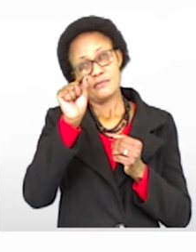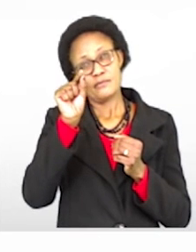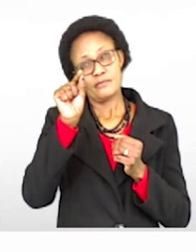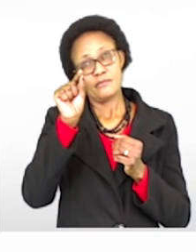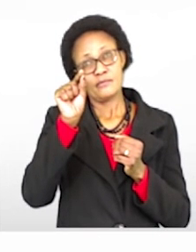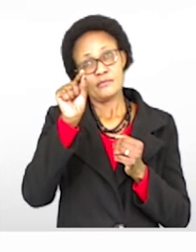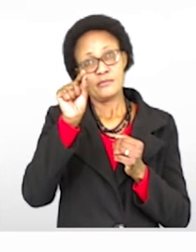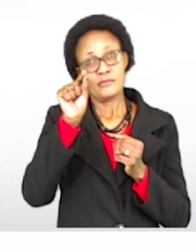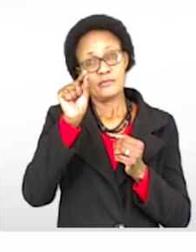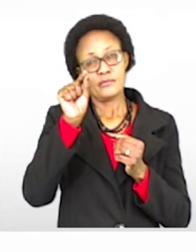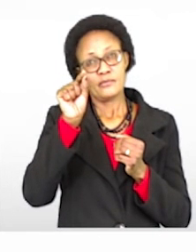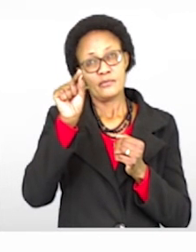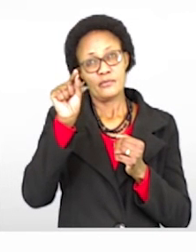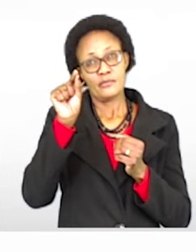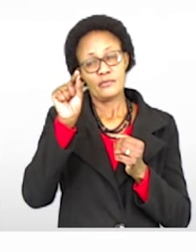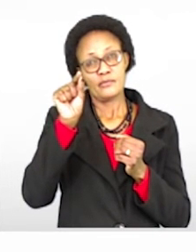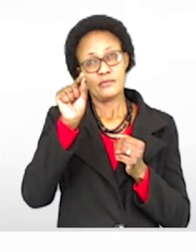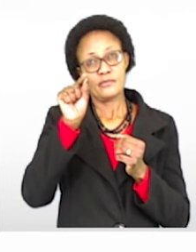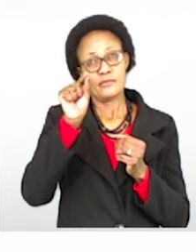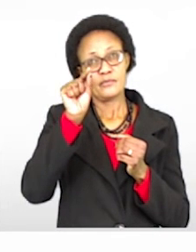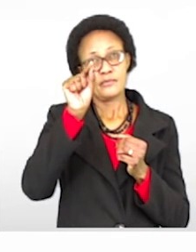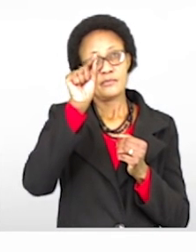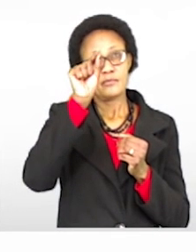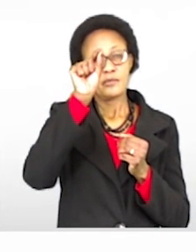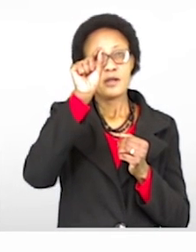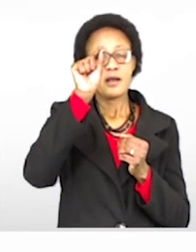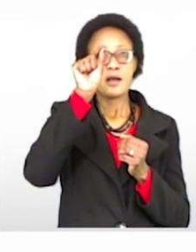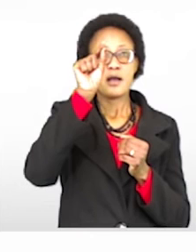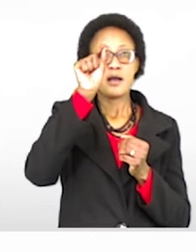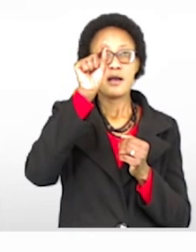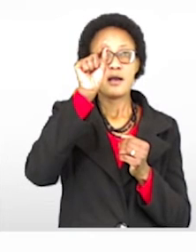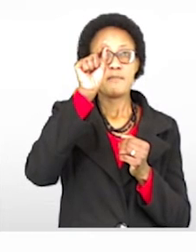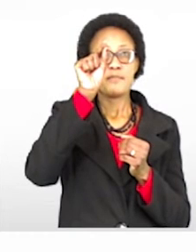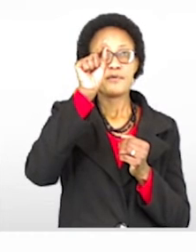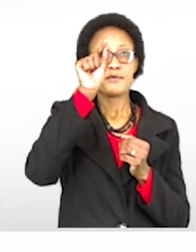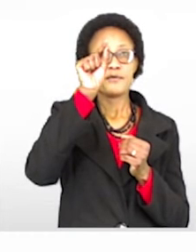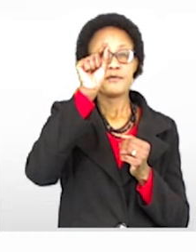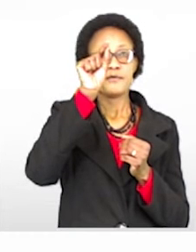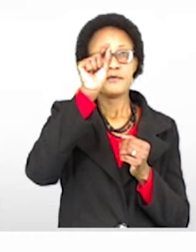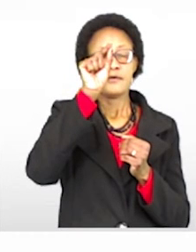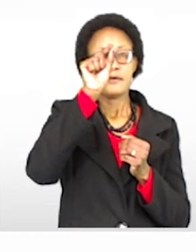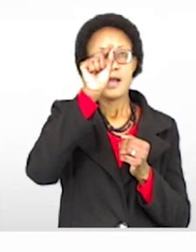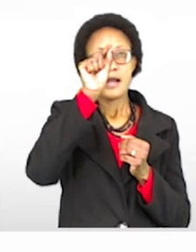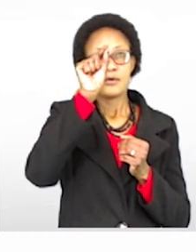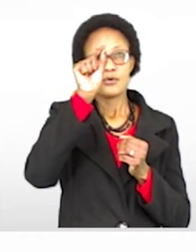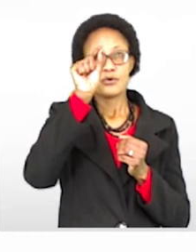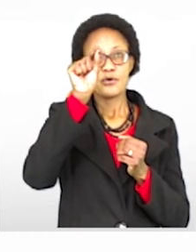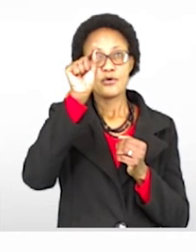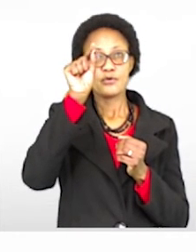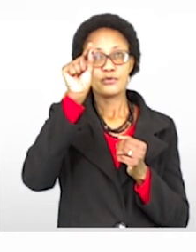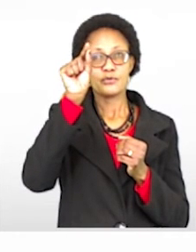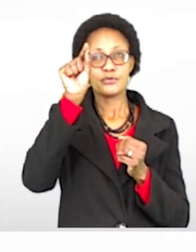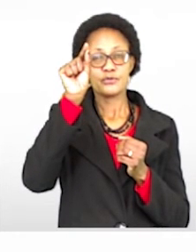go in a straight line right across. We go up the road again and we